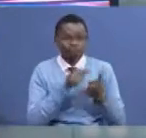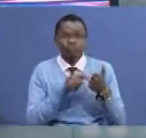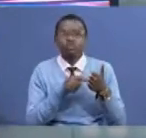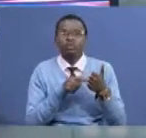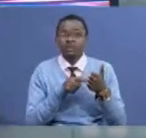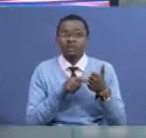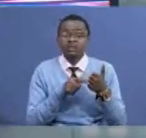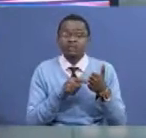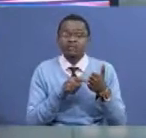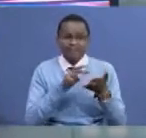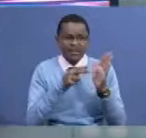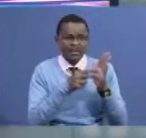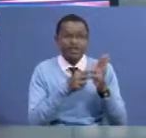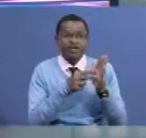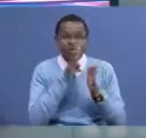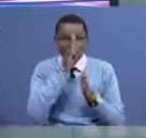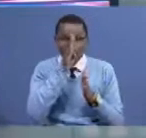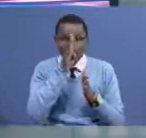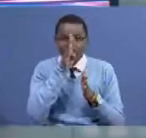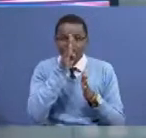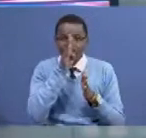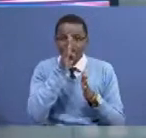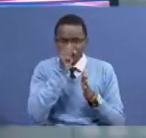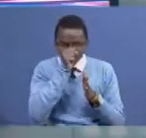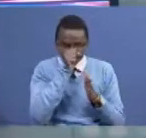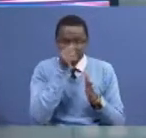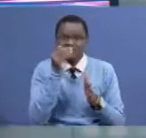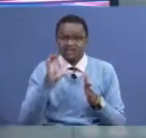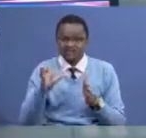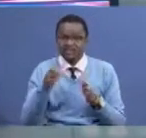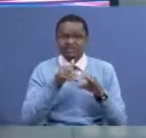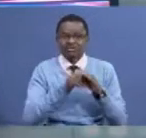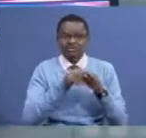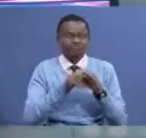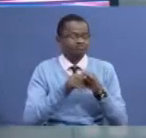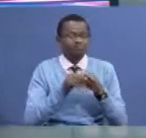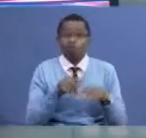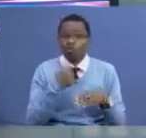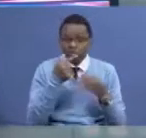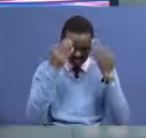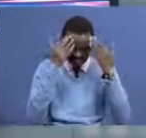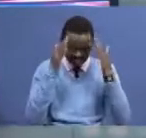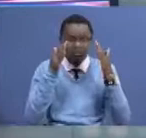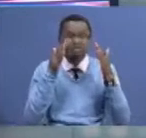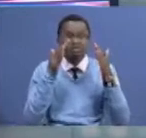what exactly it means to be a street child, surviving on the mercy of strangers who don't